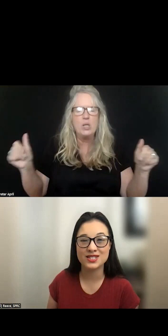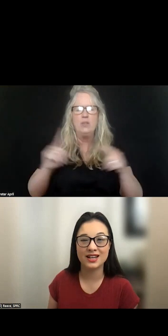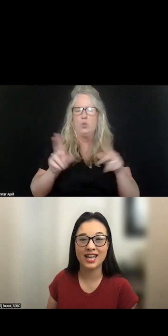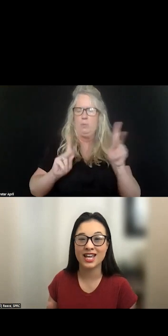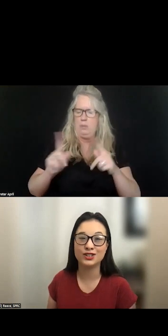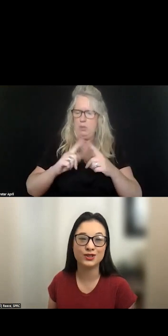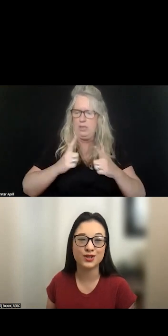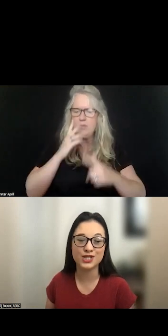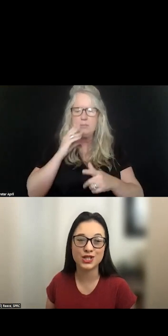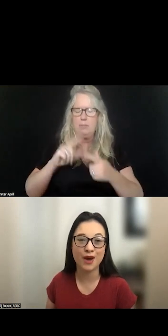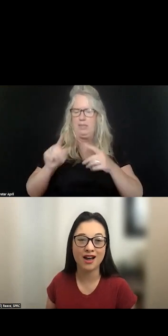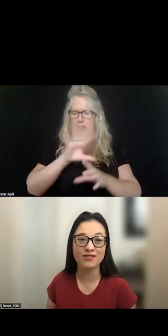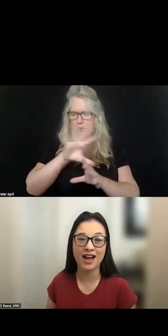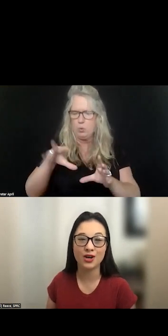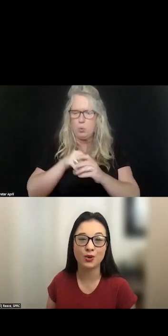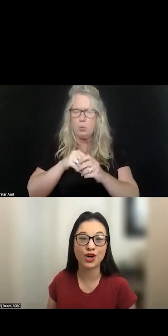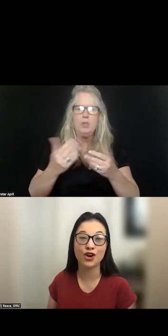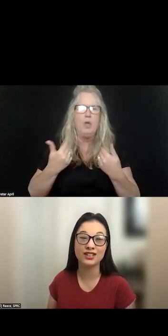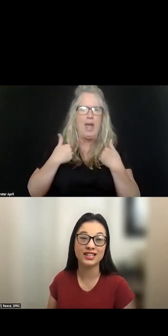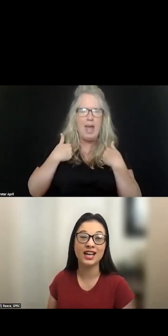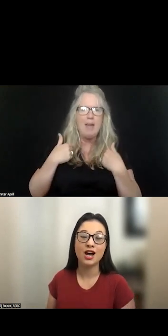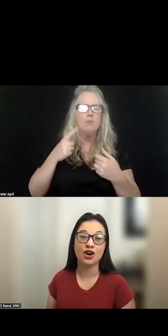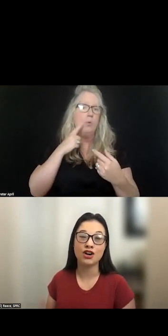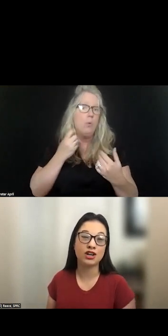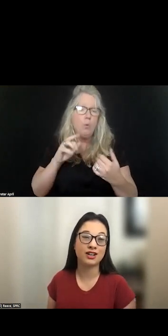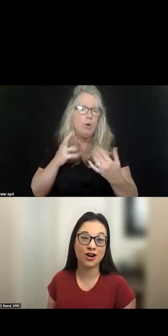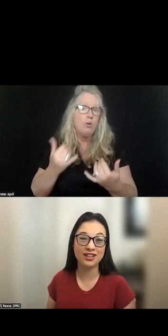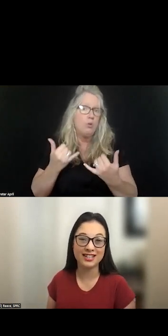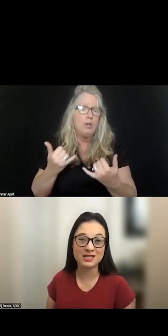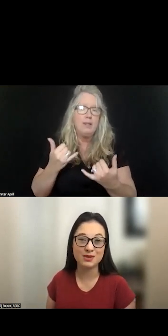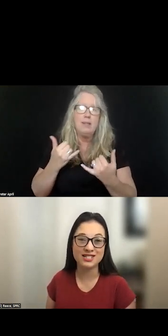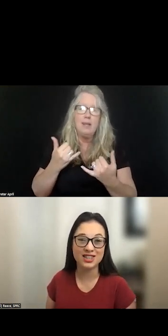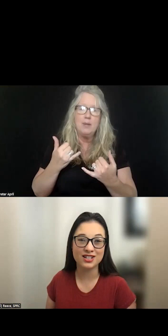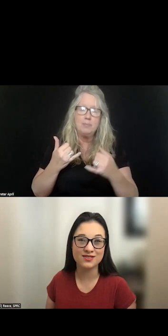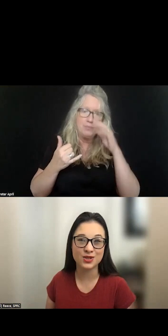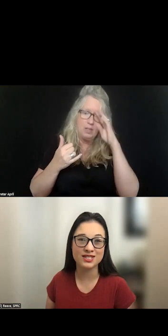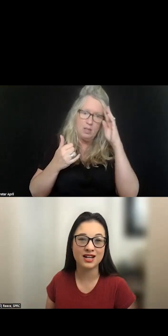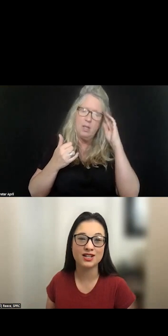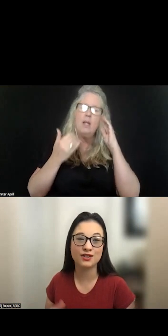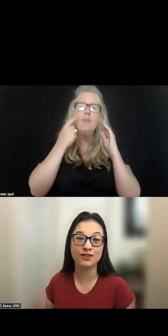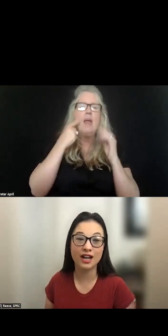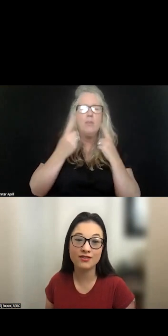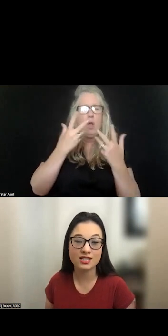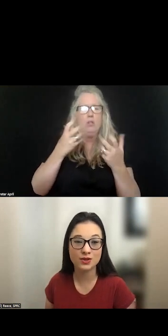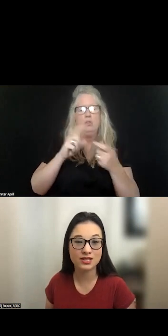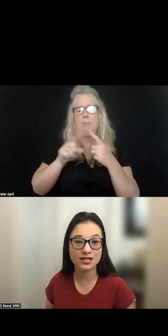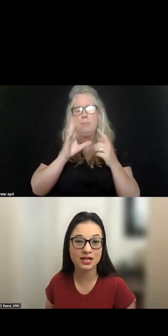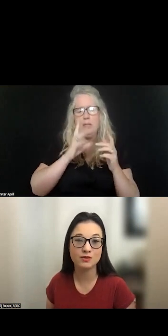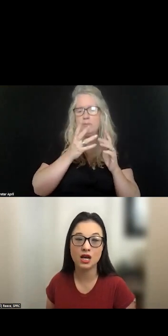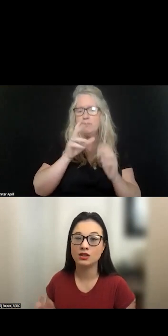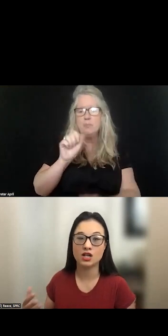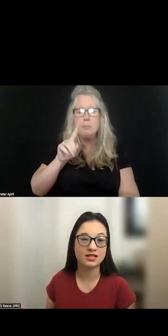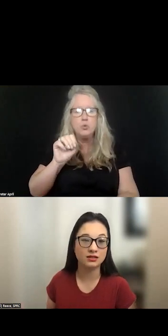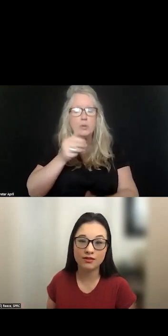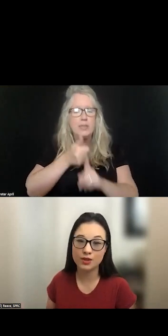of suicide can include those who have had or currently or are currently experiencing thoughts of suicide, survived a suicide